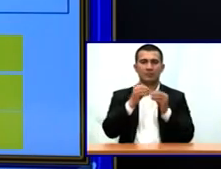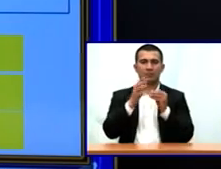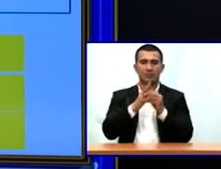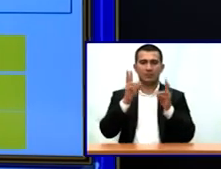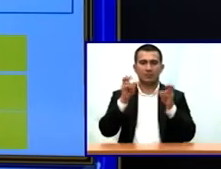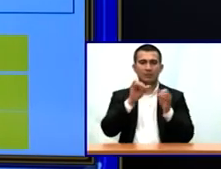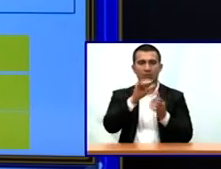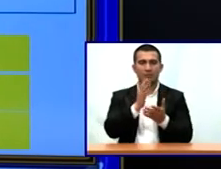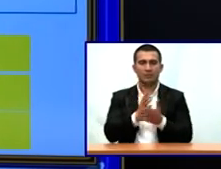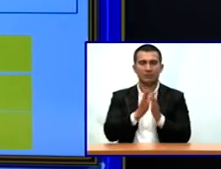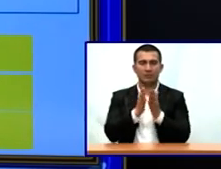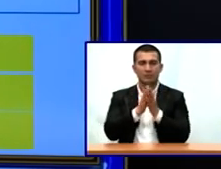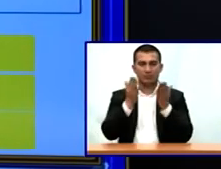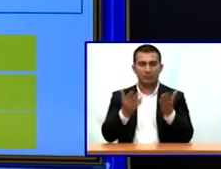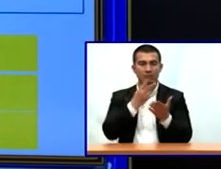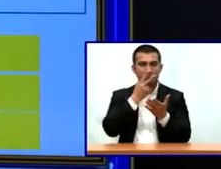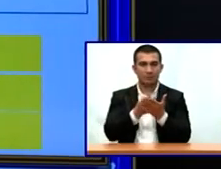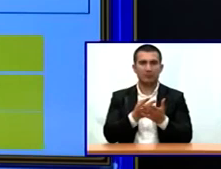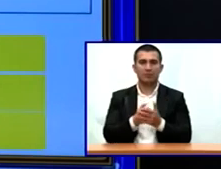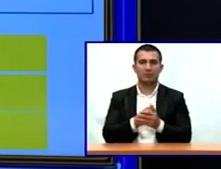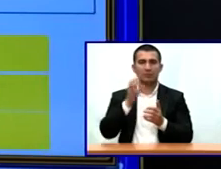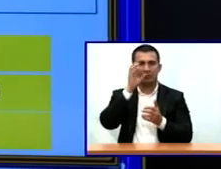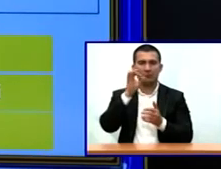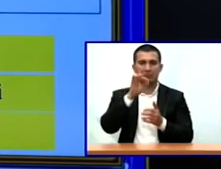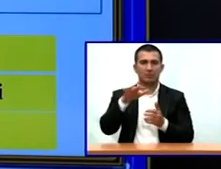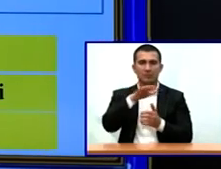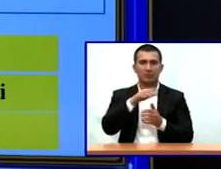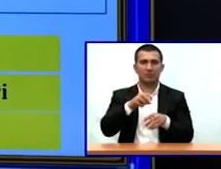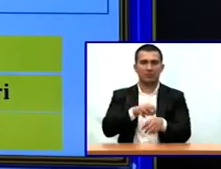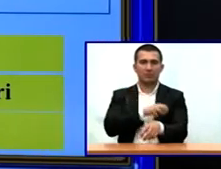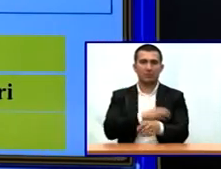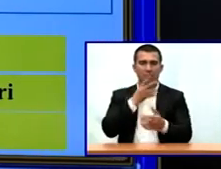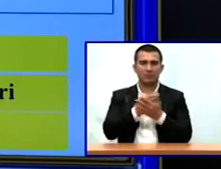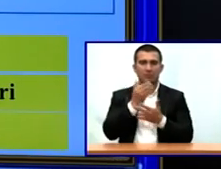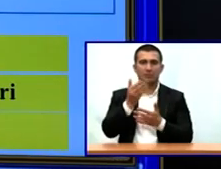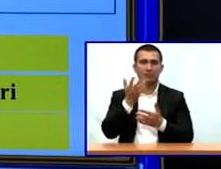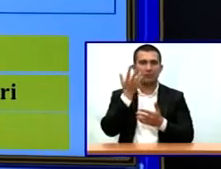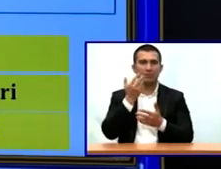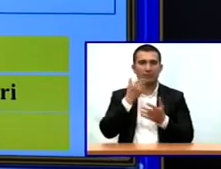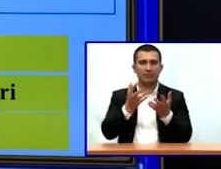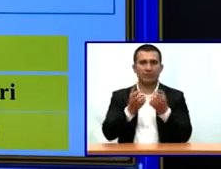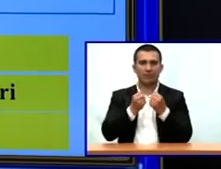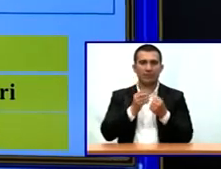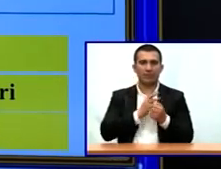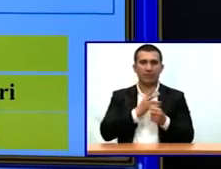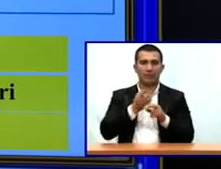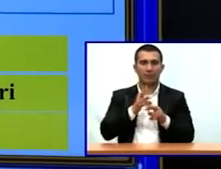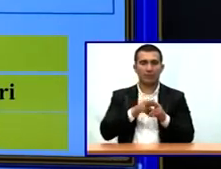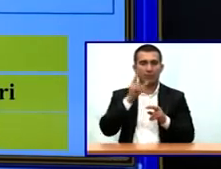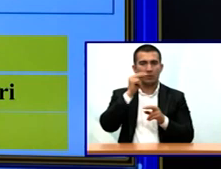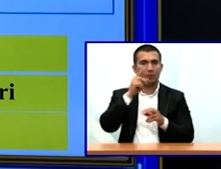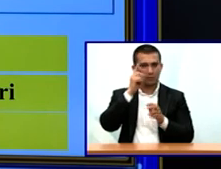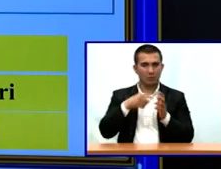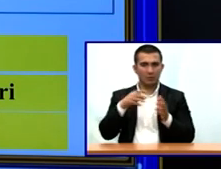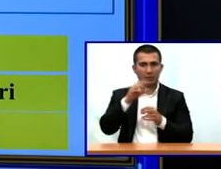515-mashq. Aziz o'quvchilar, O'zbekiston Respublikasining konstitutsiyasi qachon qabul qilinganligini